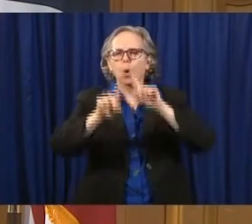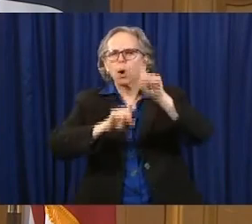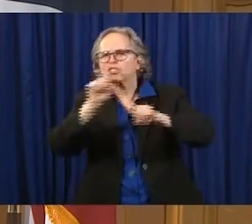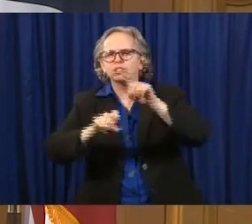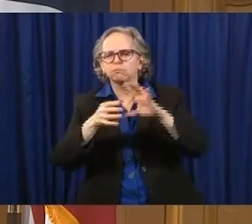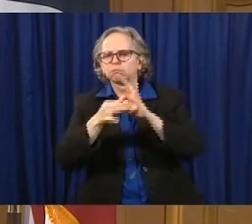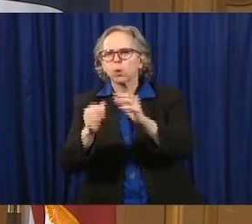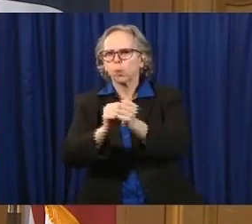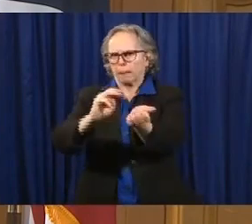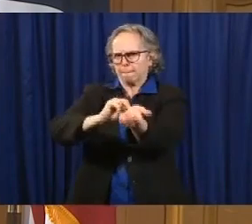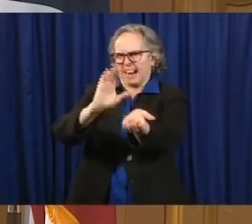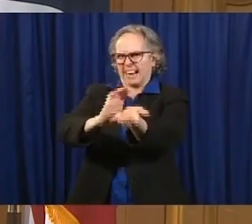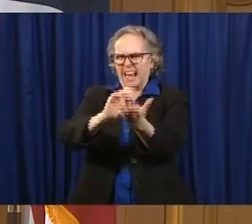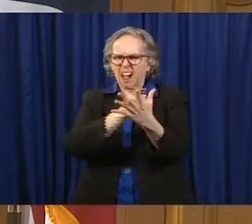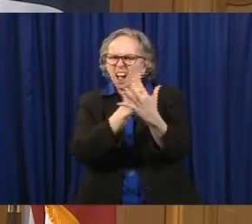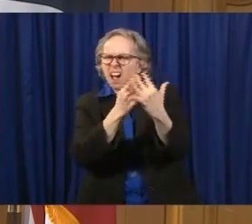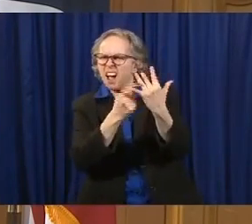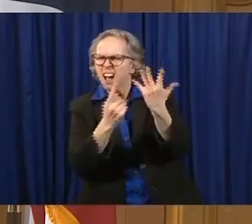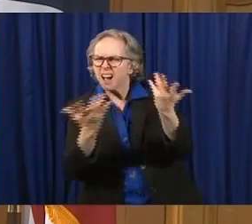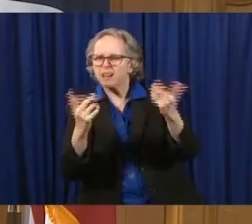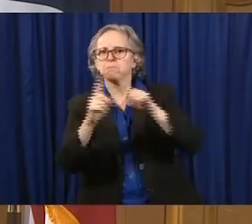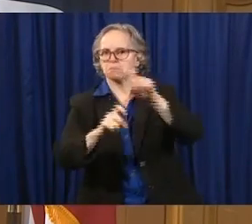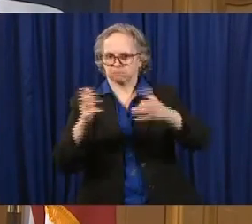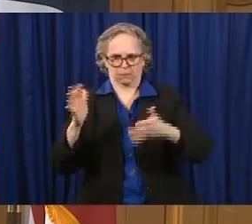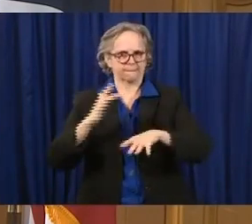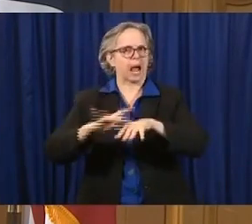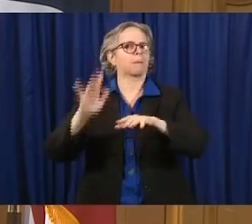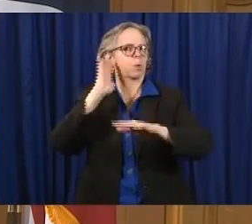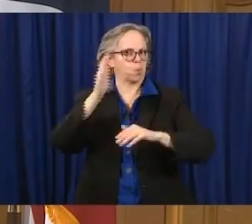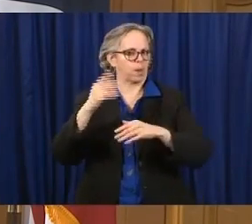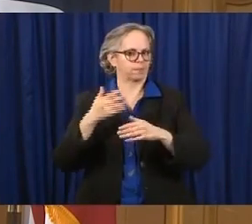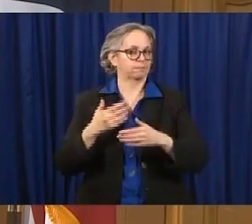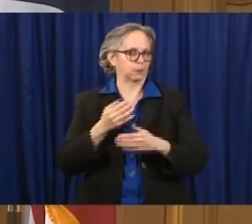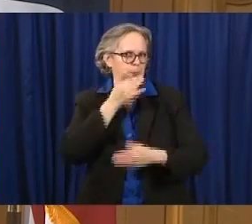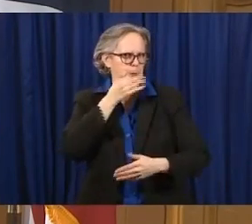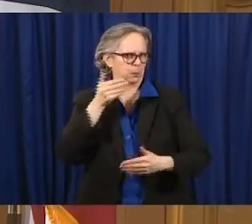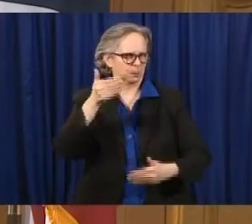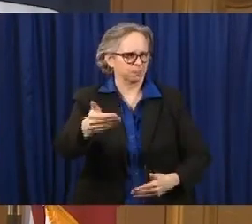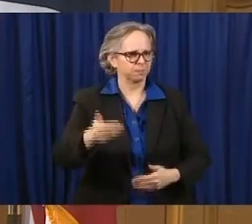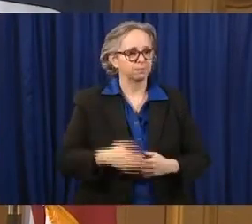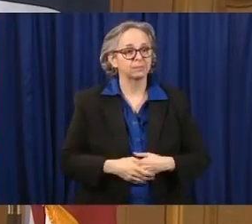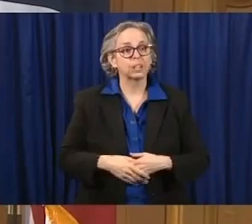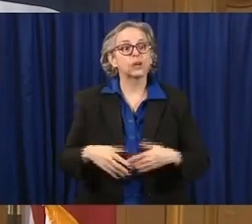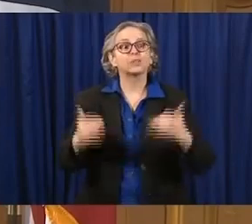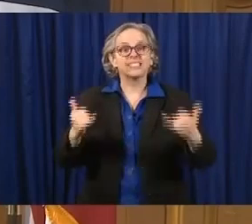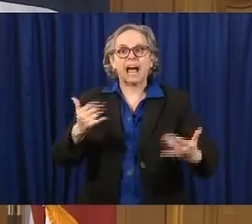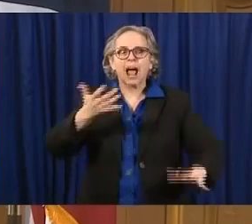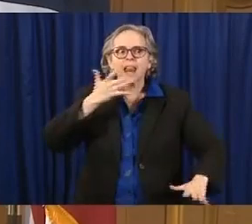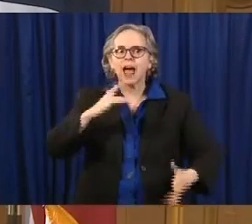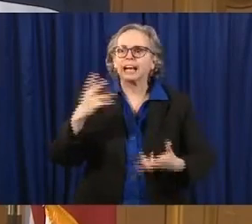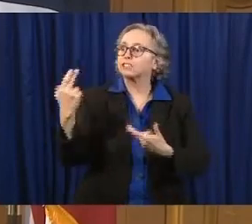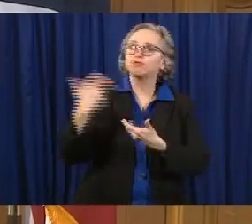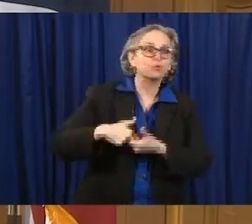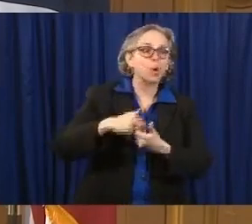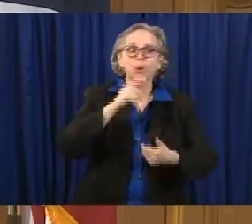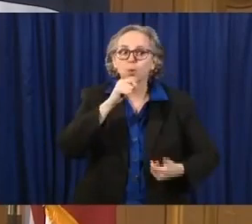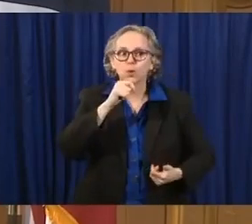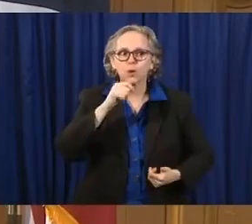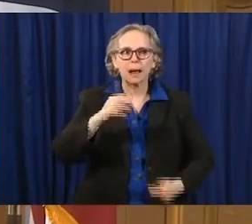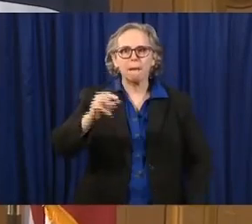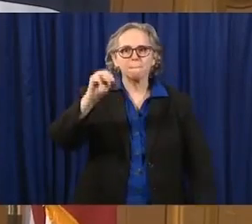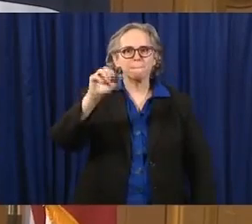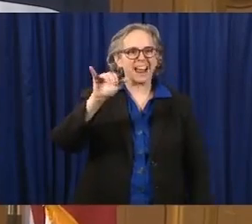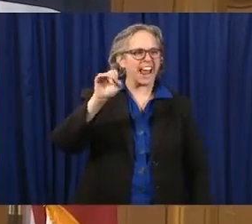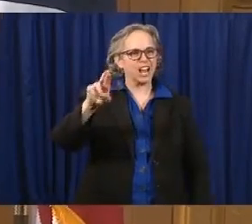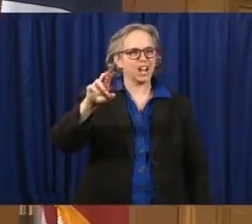We're very fortunate today to be joined by Mayor Andy Ginther. I don't know whether, Andy, you're up there yet or not,